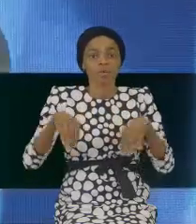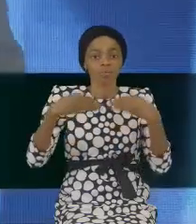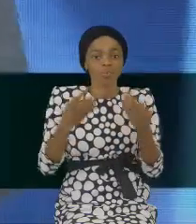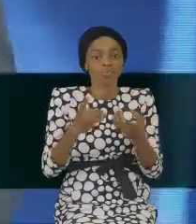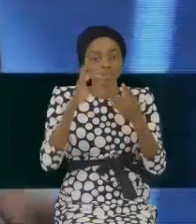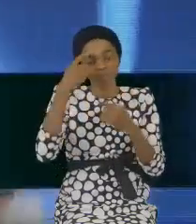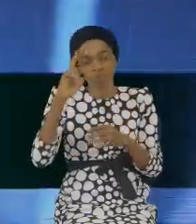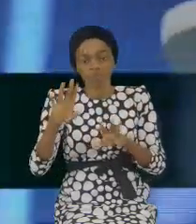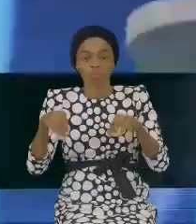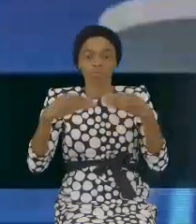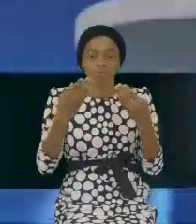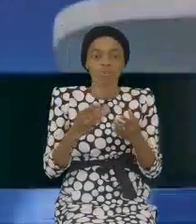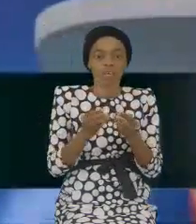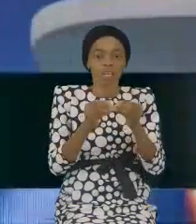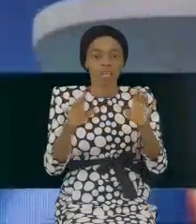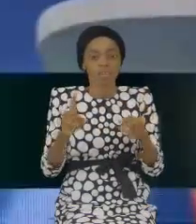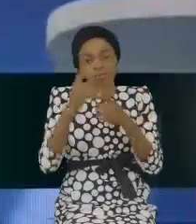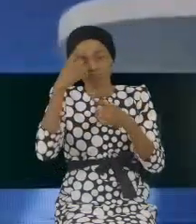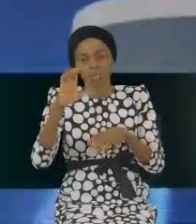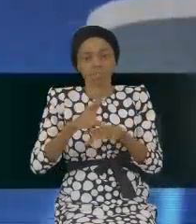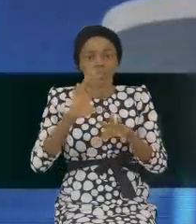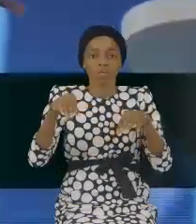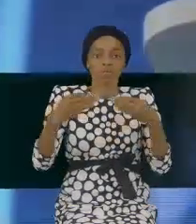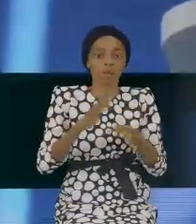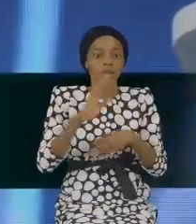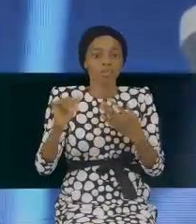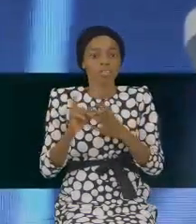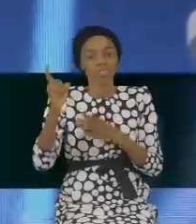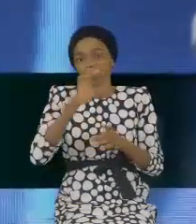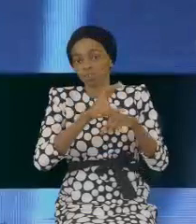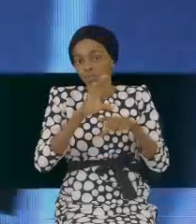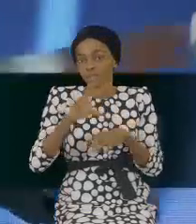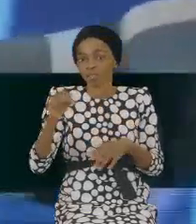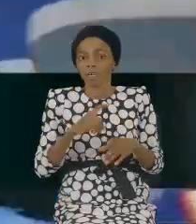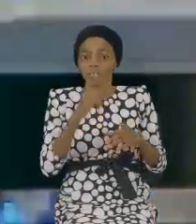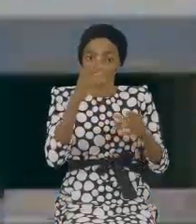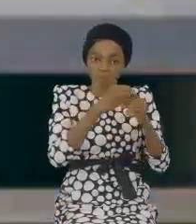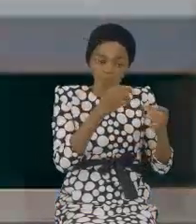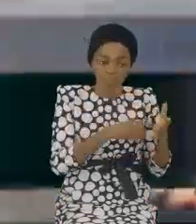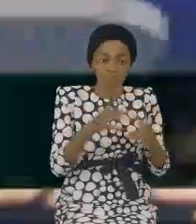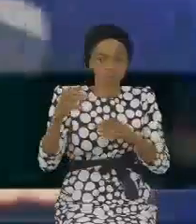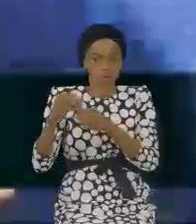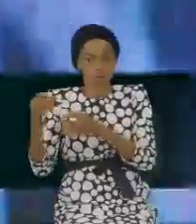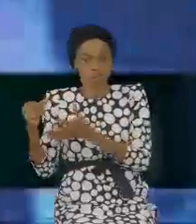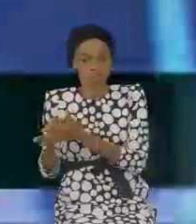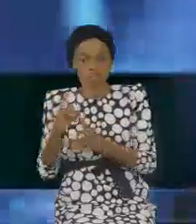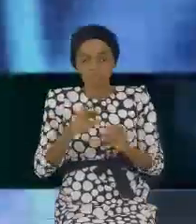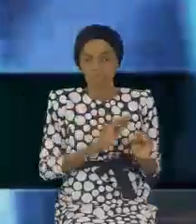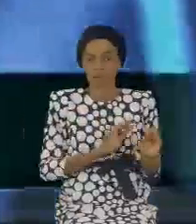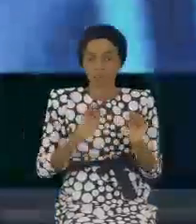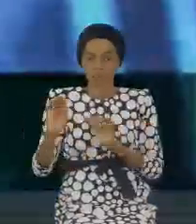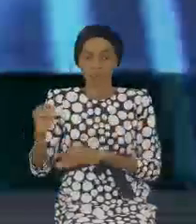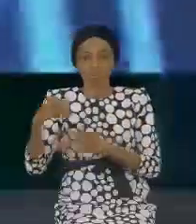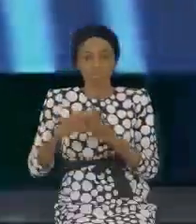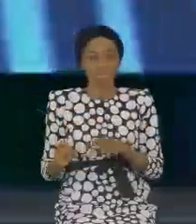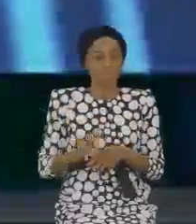church and God provides all that the church needs, and then we've bought this, we've got that, and then we're moving on in ministry, and people